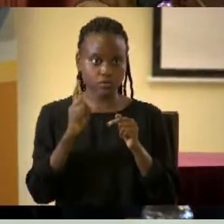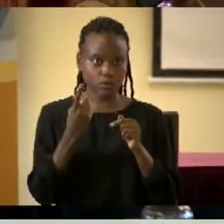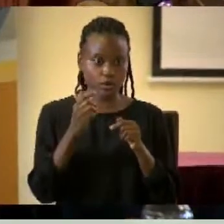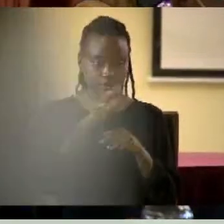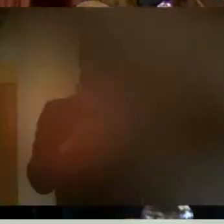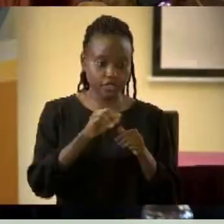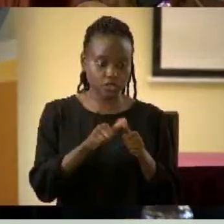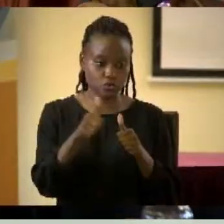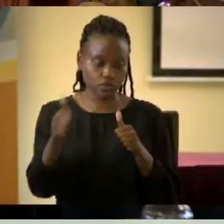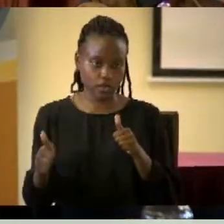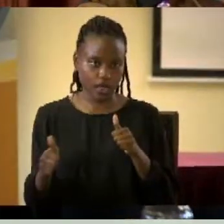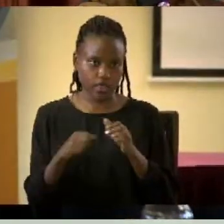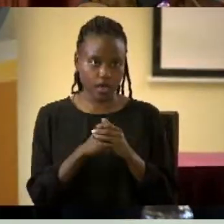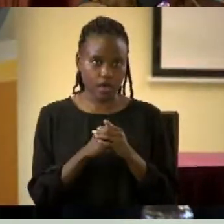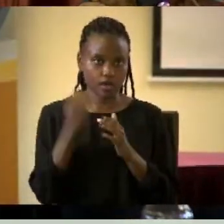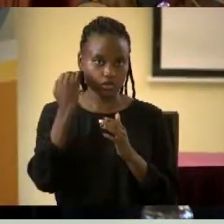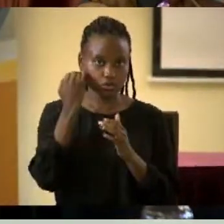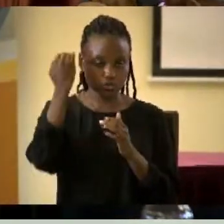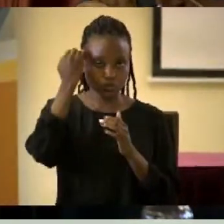to court?